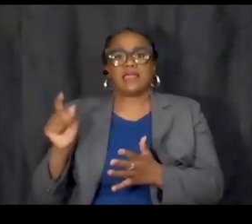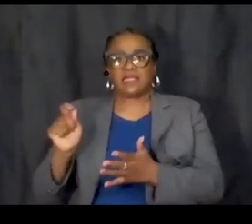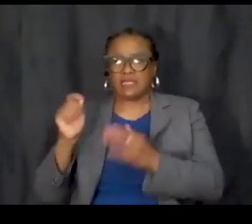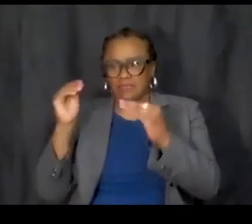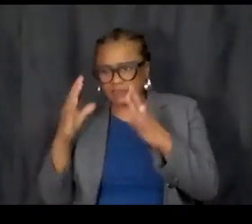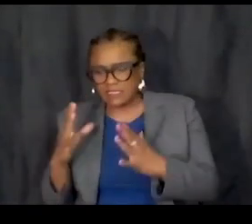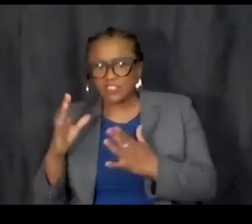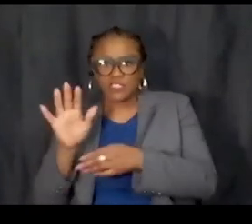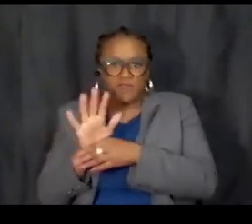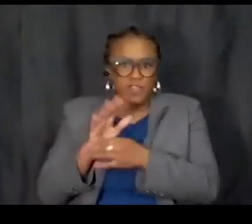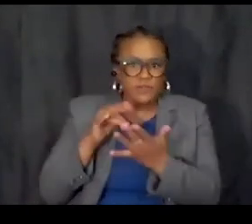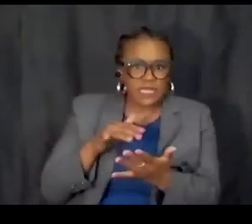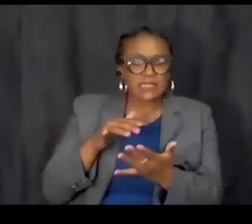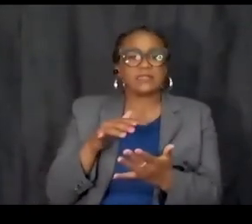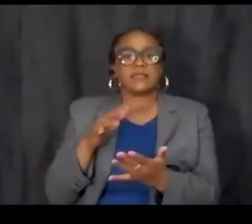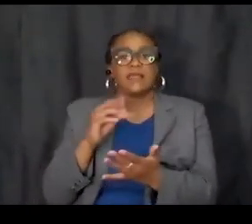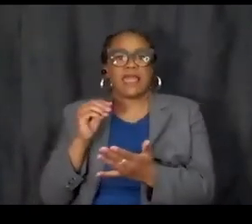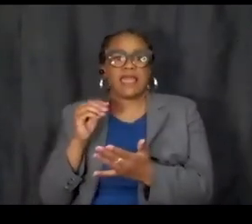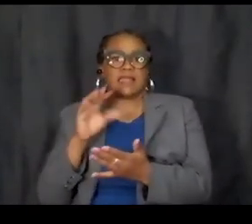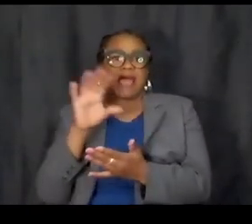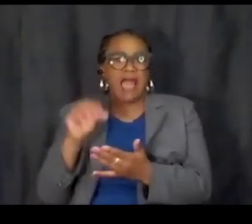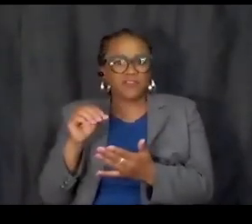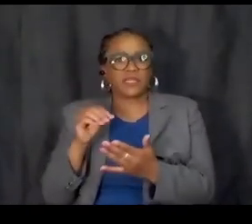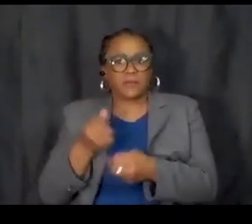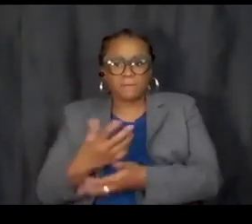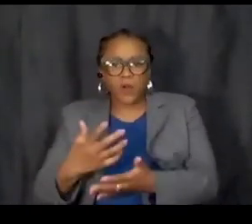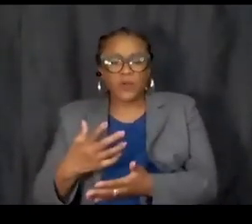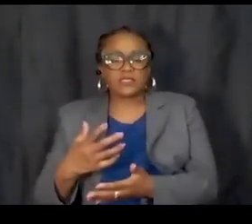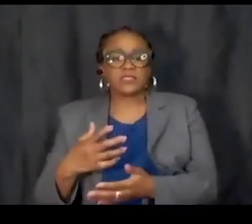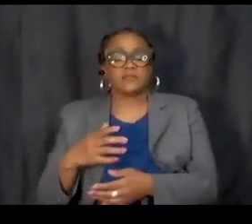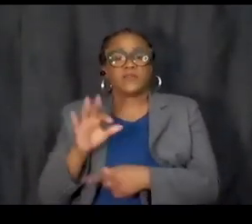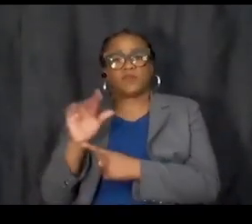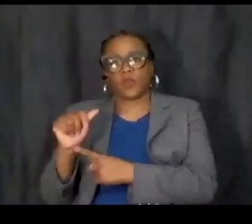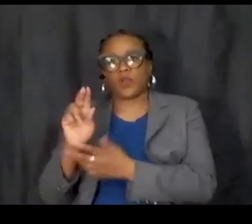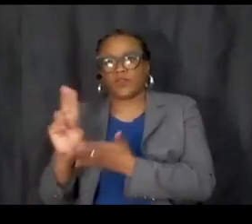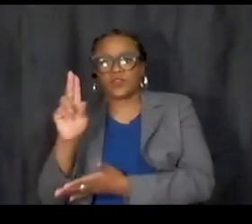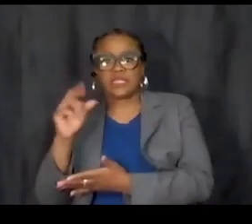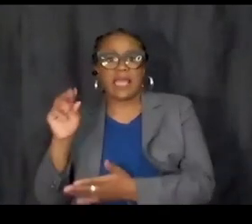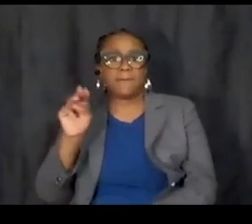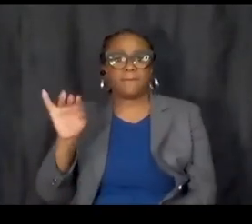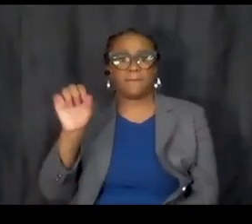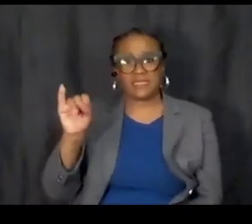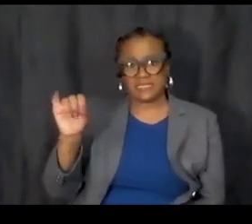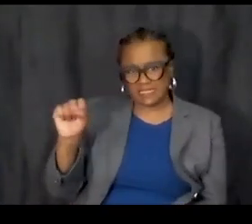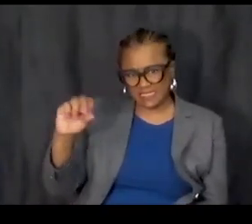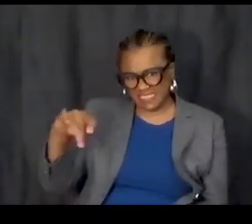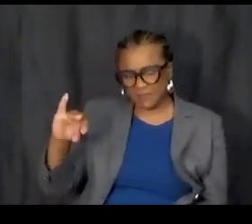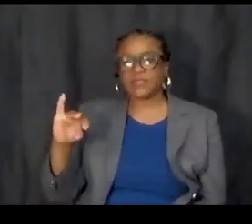film studies at Florida State University and the Mississippi University for Women. The floor is yours, El